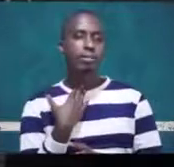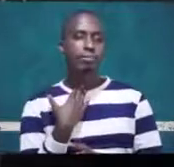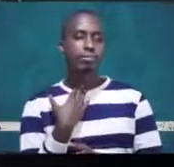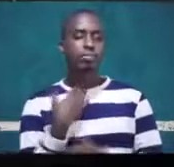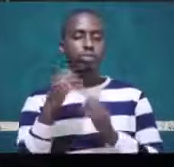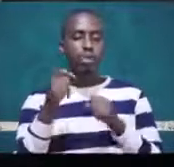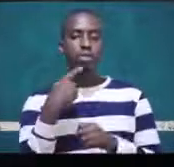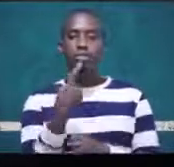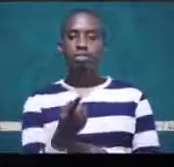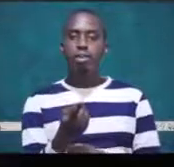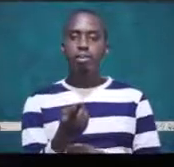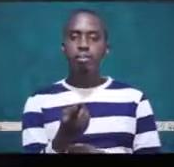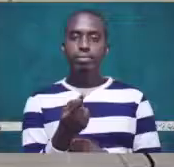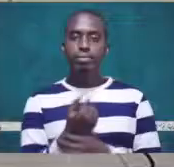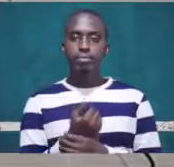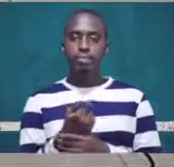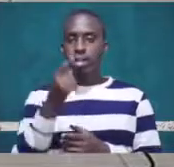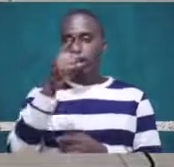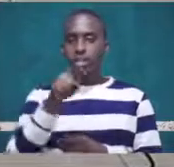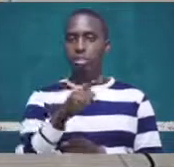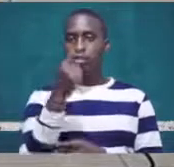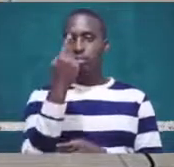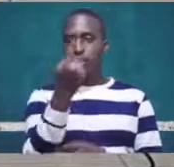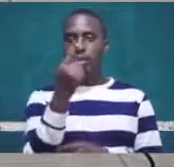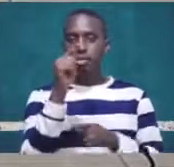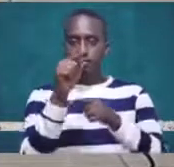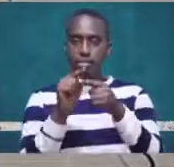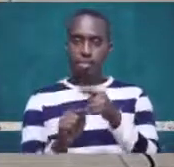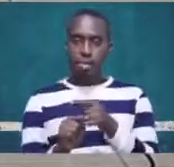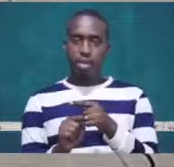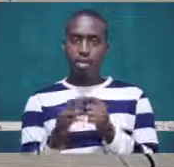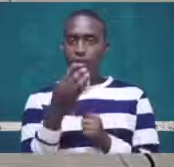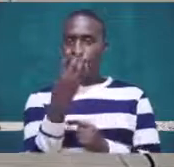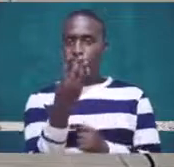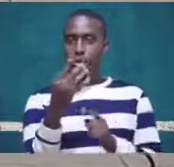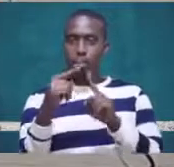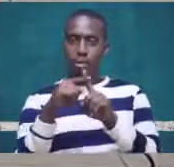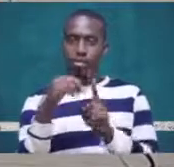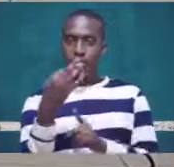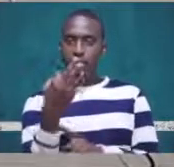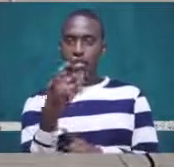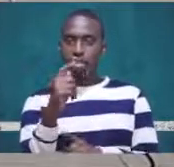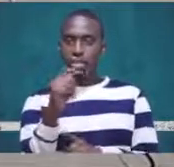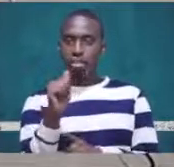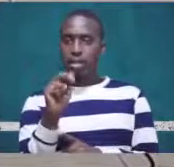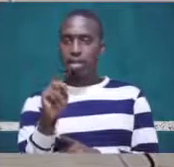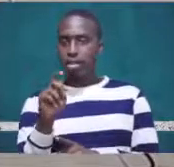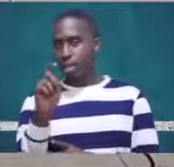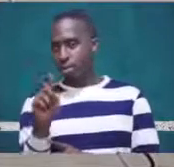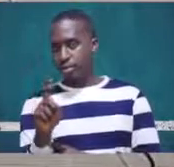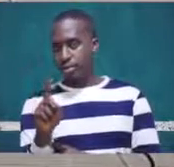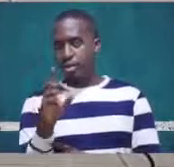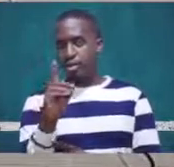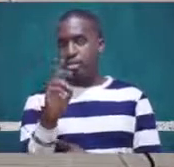we can say that the integral of 1 divided by 4 plus 3 tan